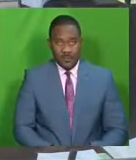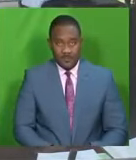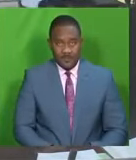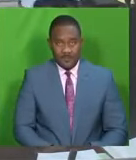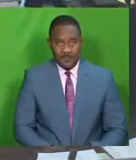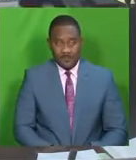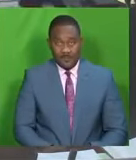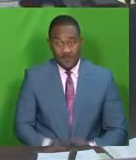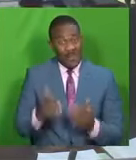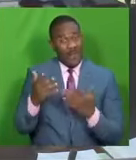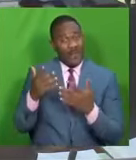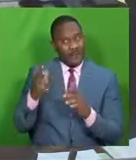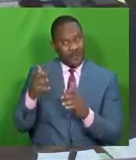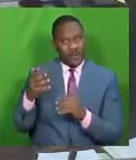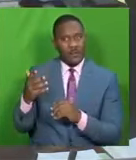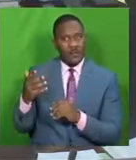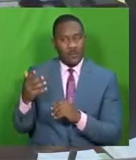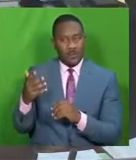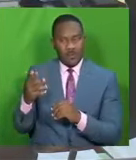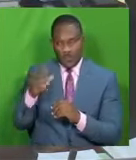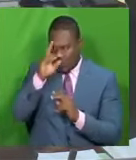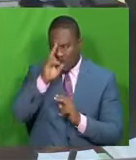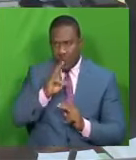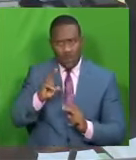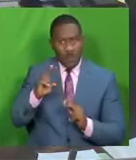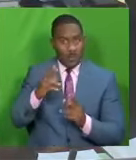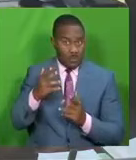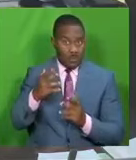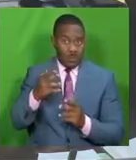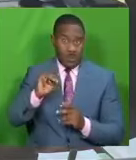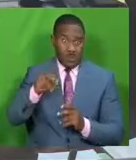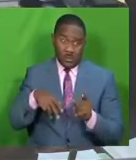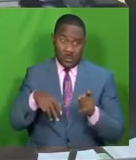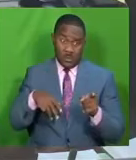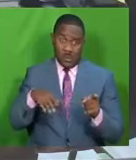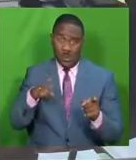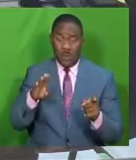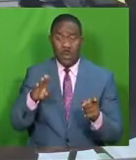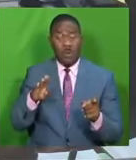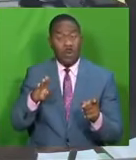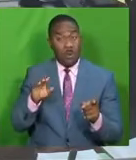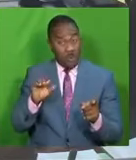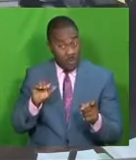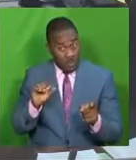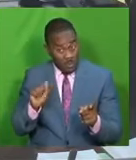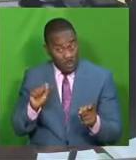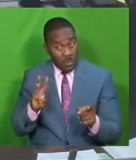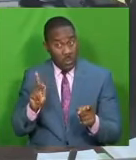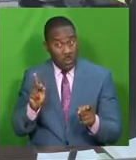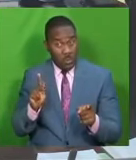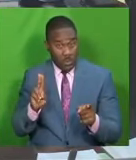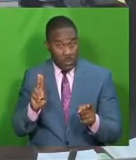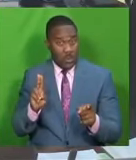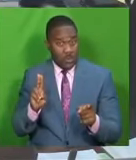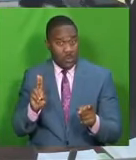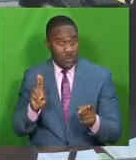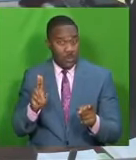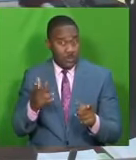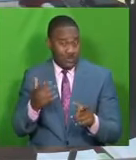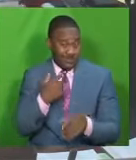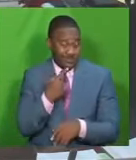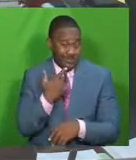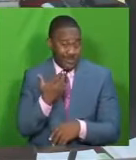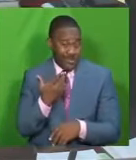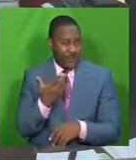made by the Honorable Member for Boku Central must be taken seriously. Because in providing